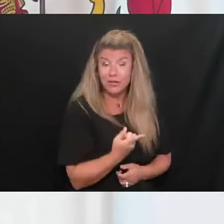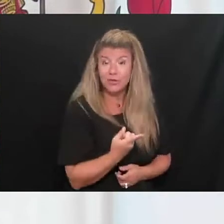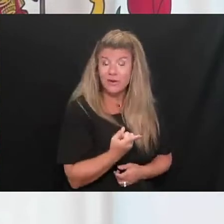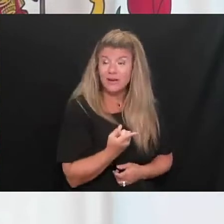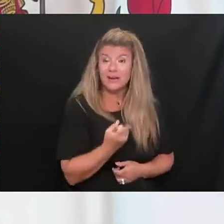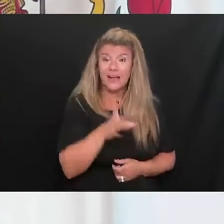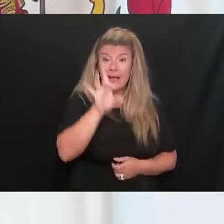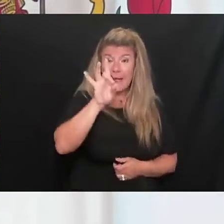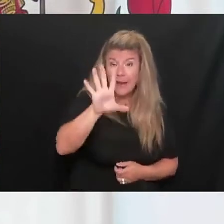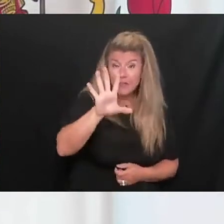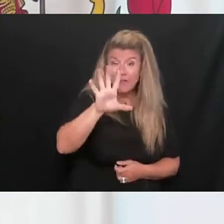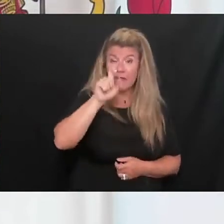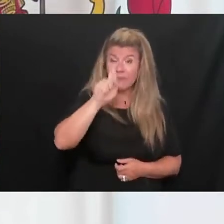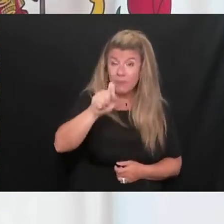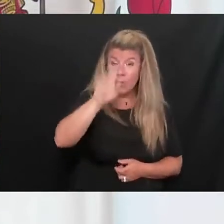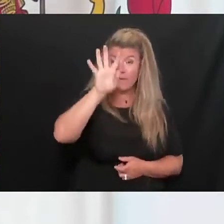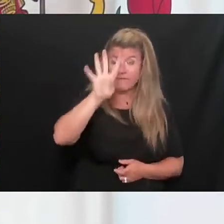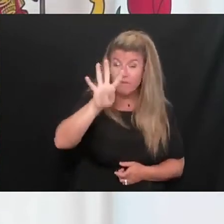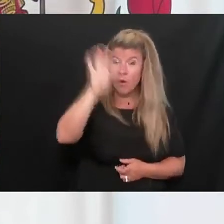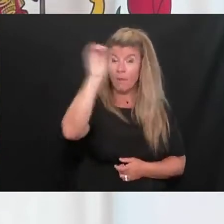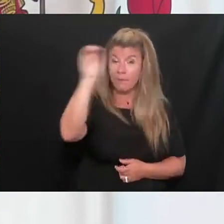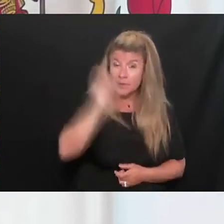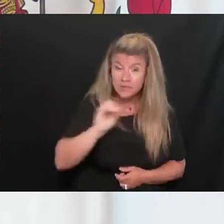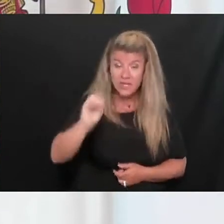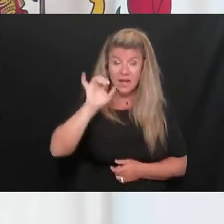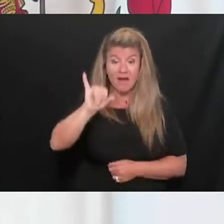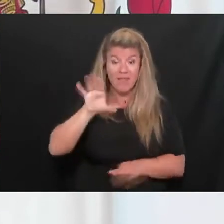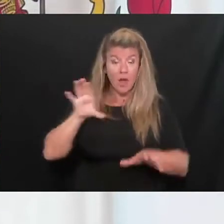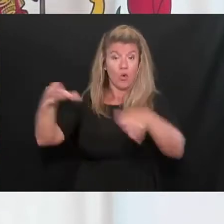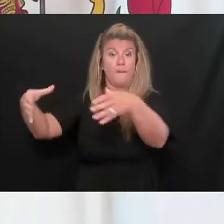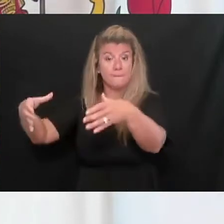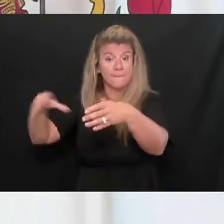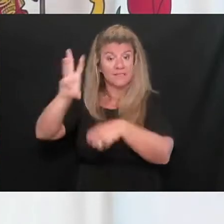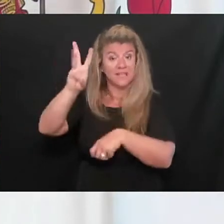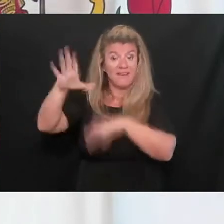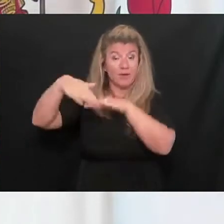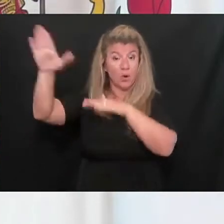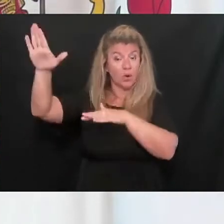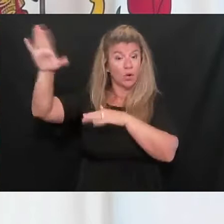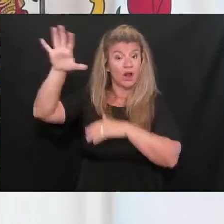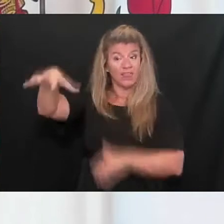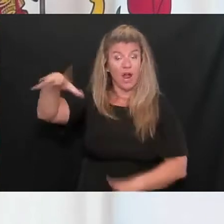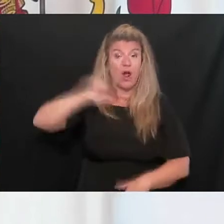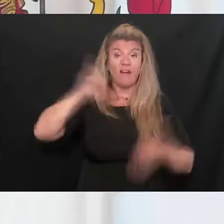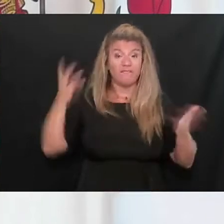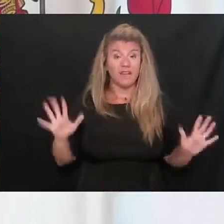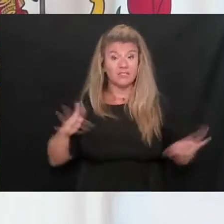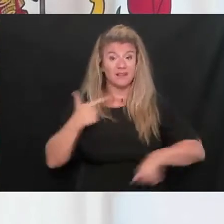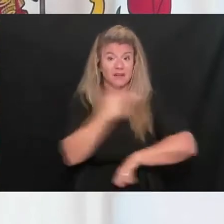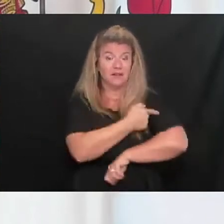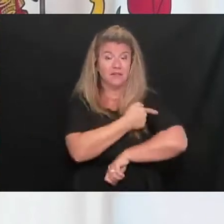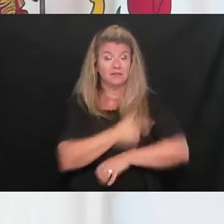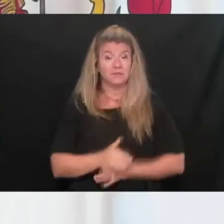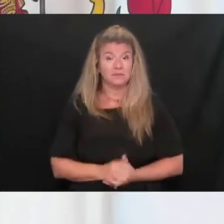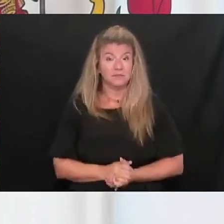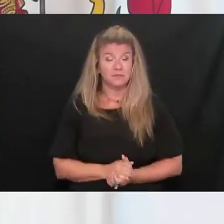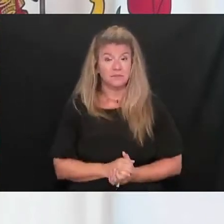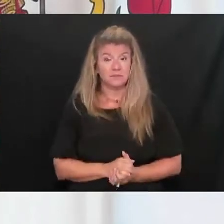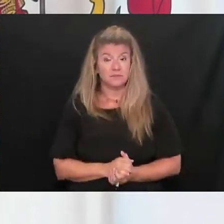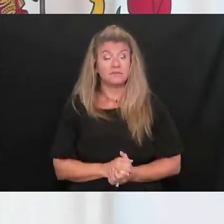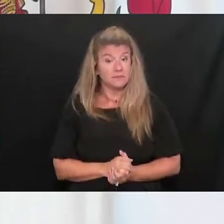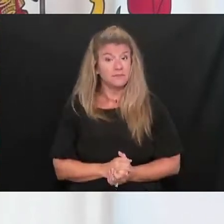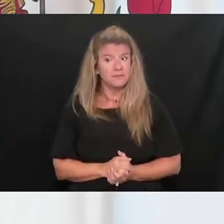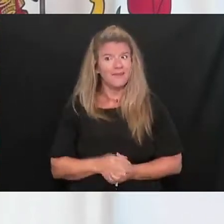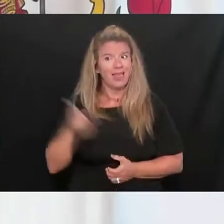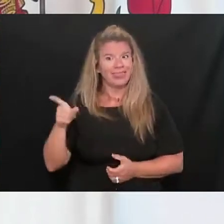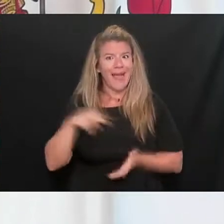that 85.4% of us that are 65 and older are vaccinated. They're